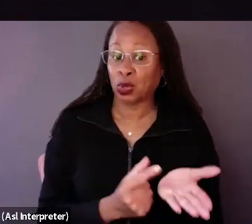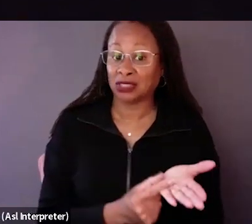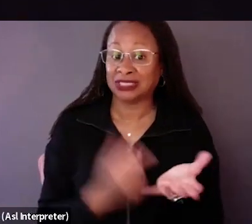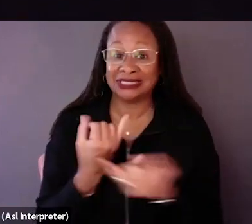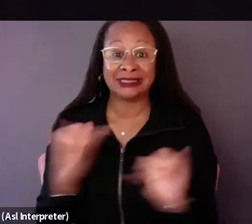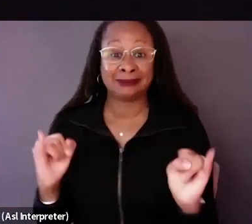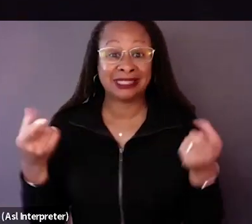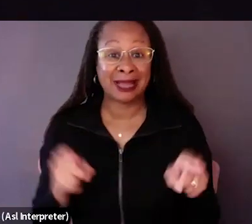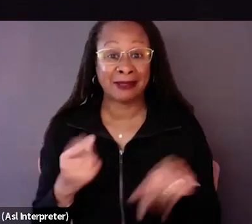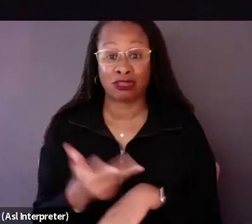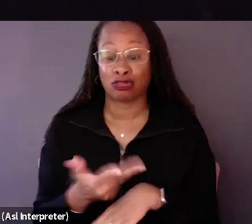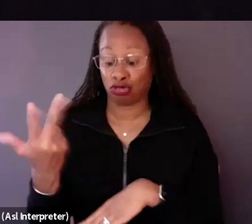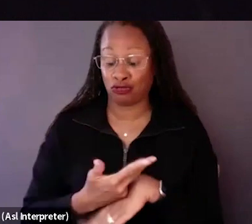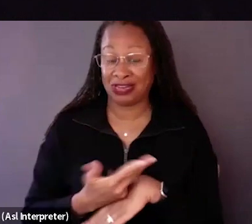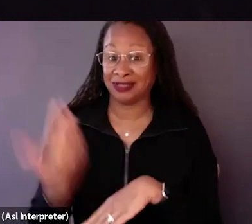days ago, on the 9th